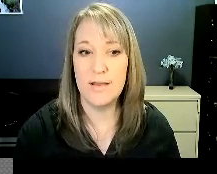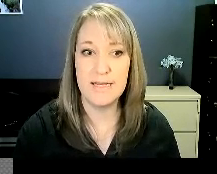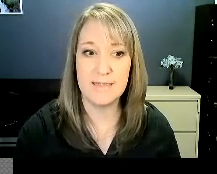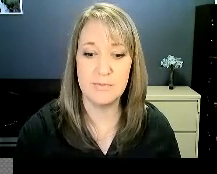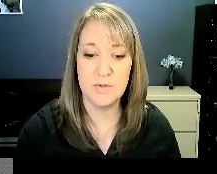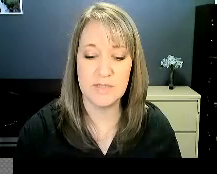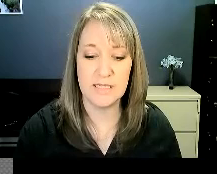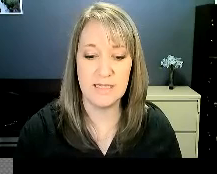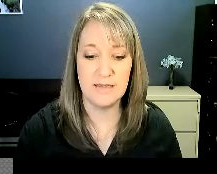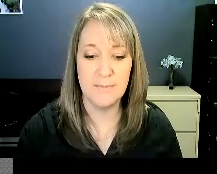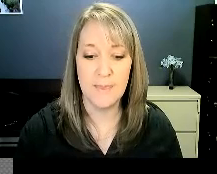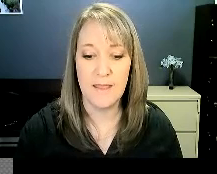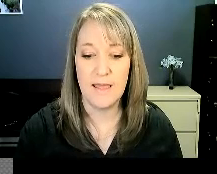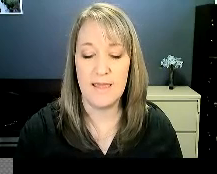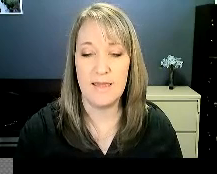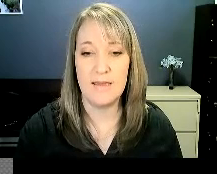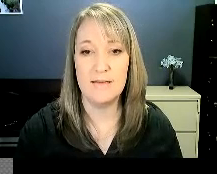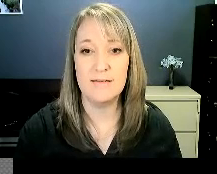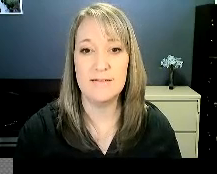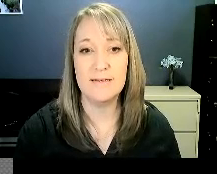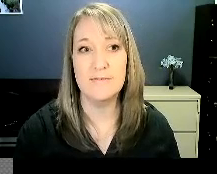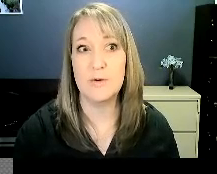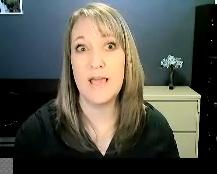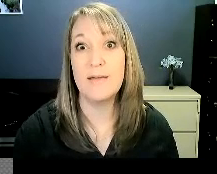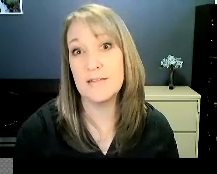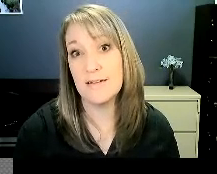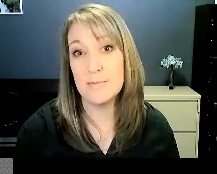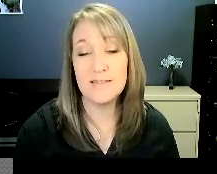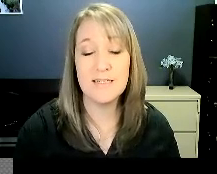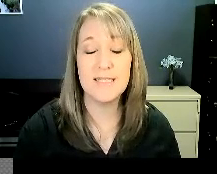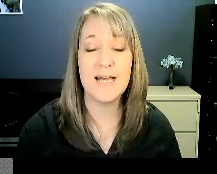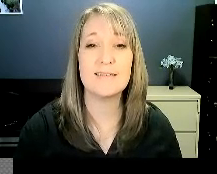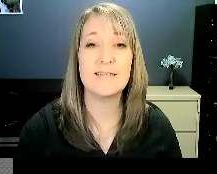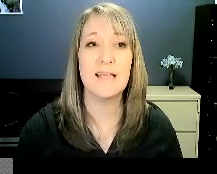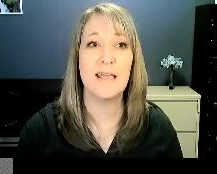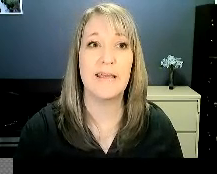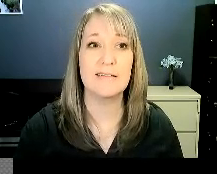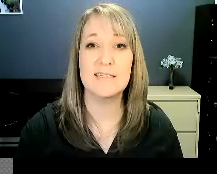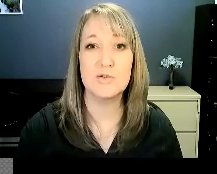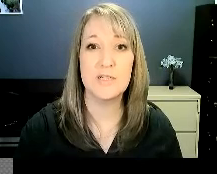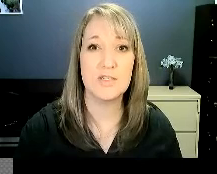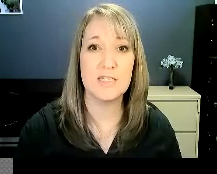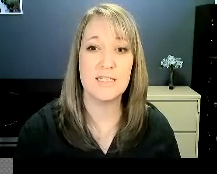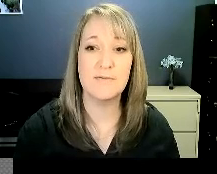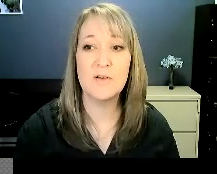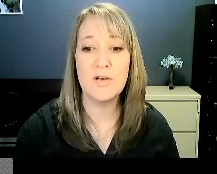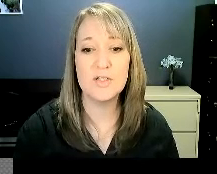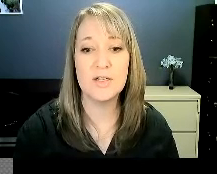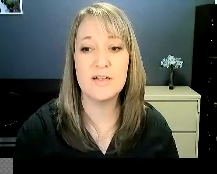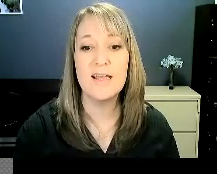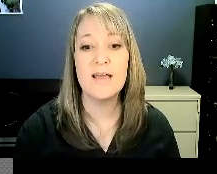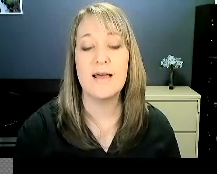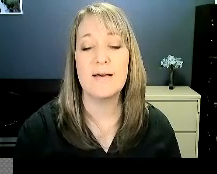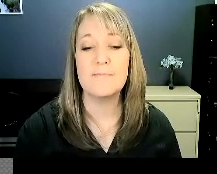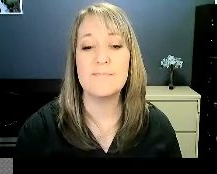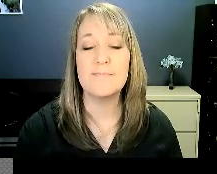ASL 1 is mostly a vocabulary building class and an introduction to deaf